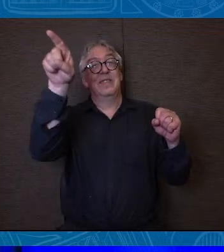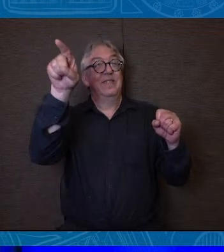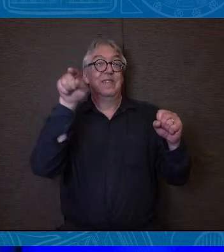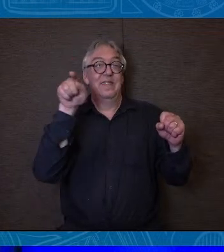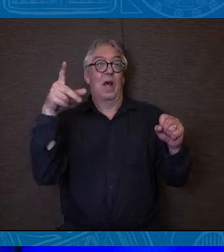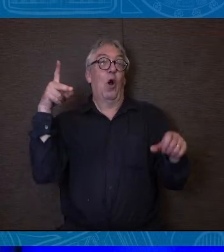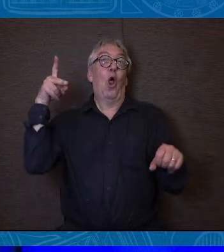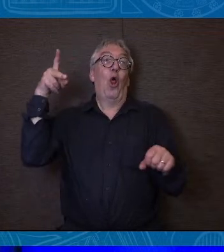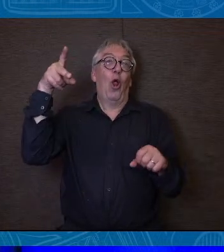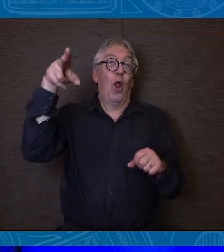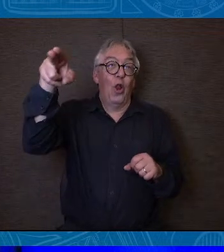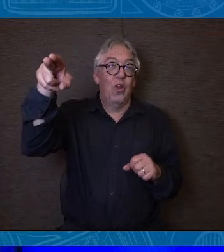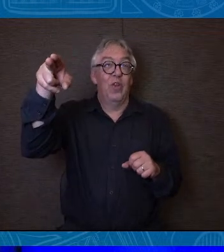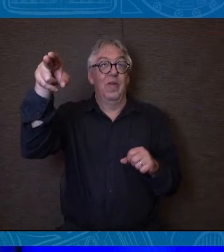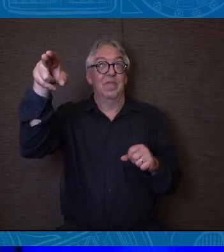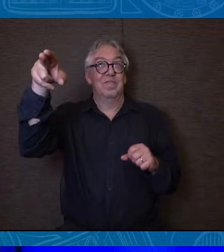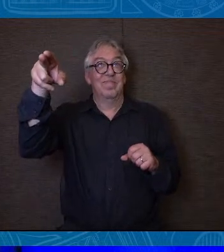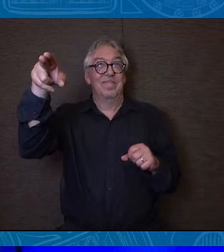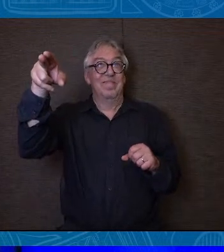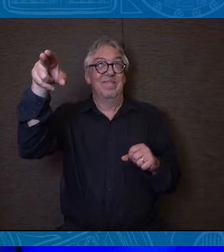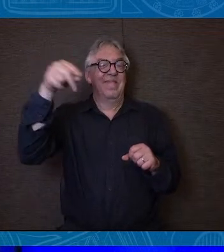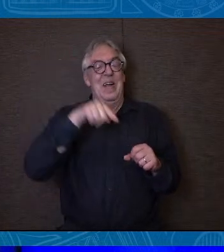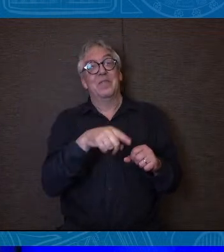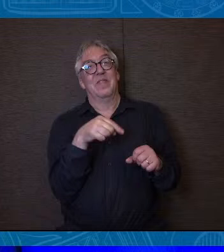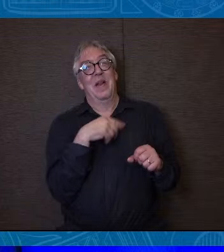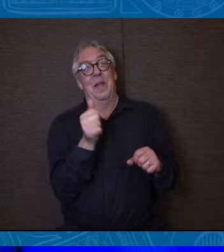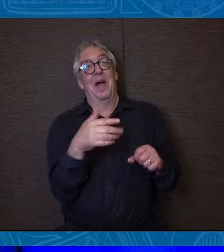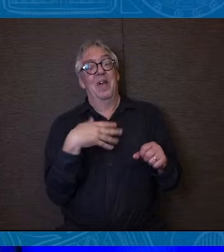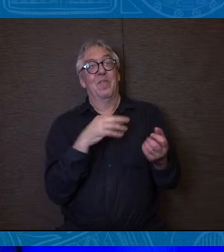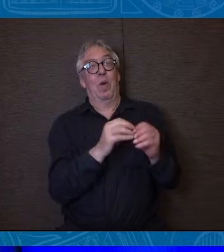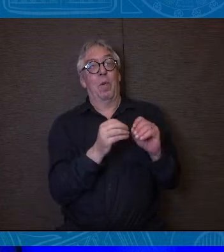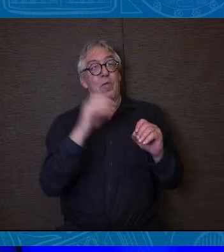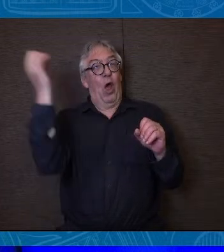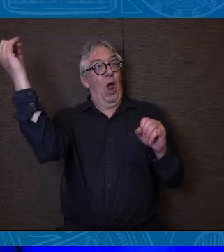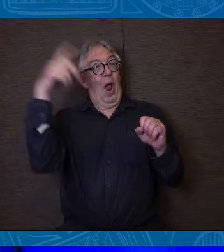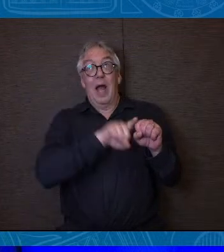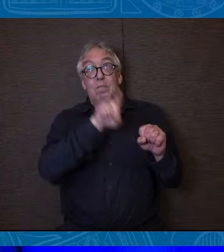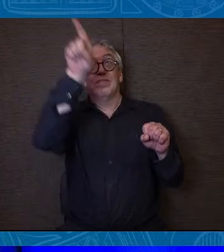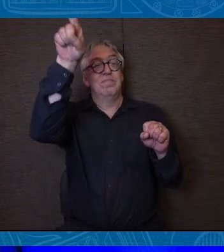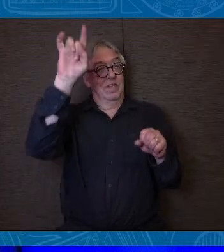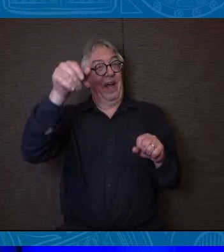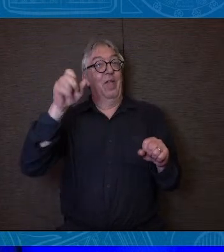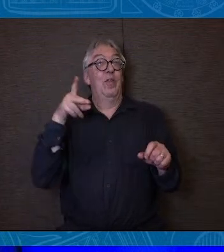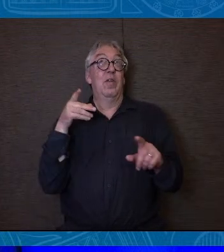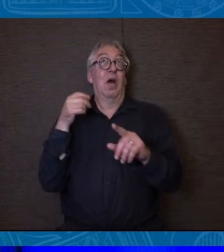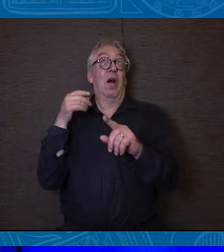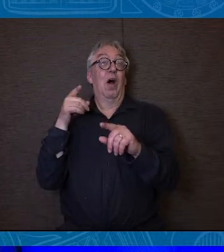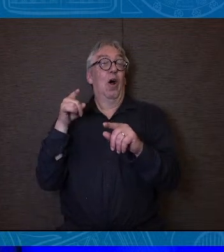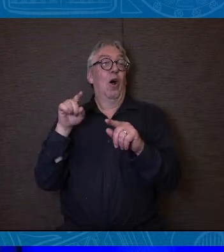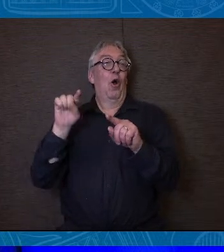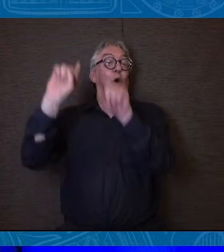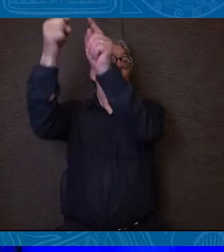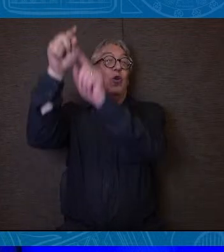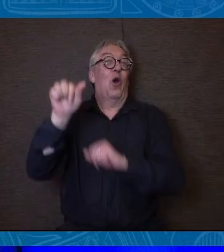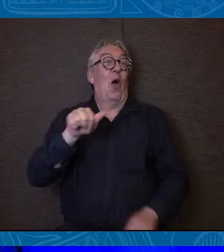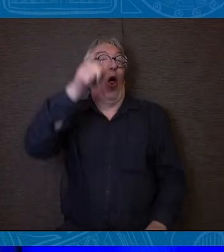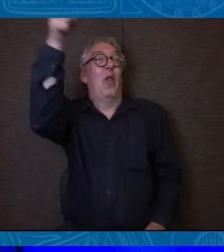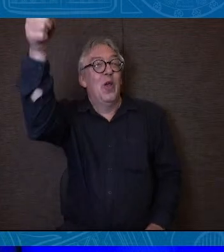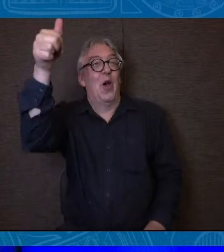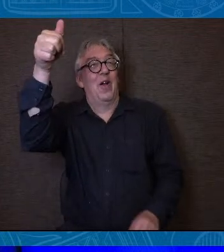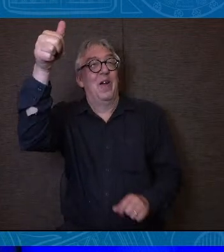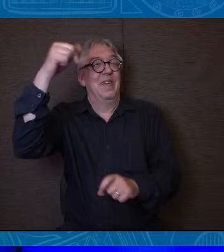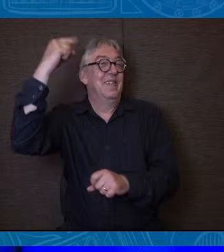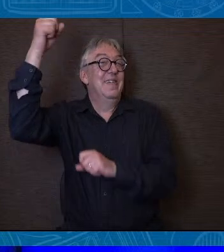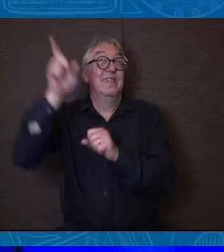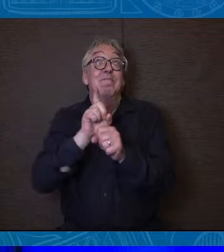well because of their reflections. Plus, there are also some regulatory barriers that are hurting the full usage